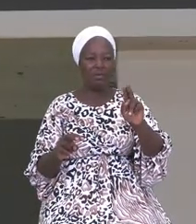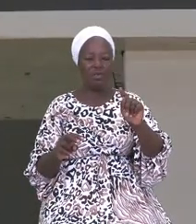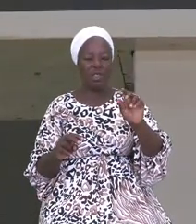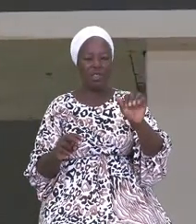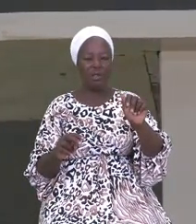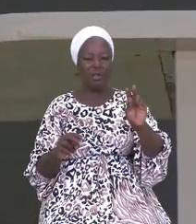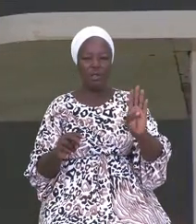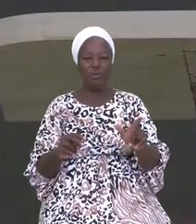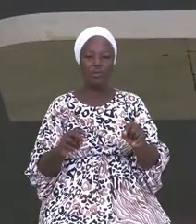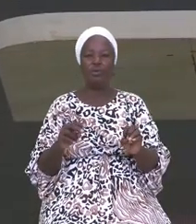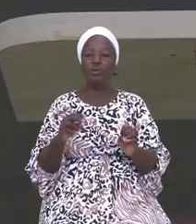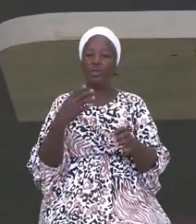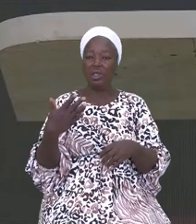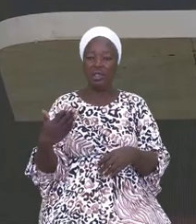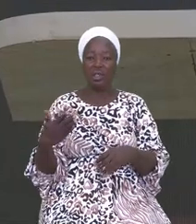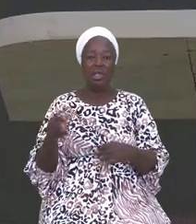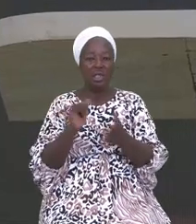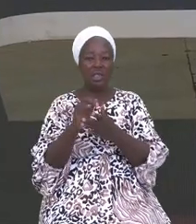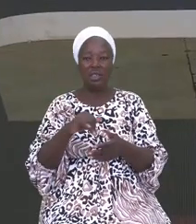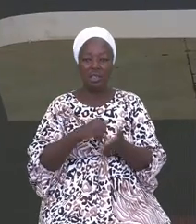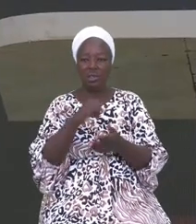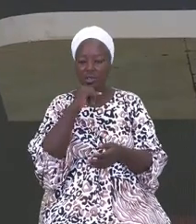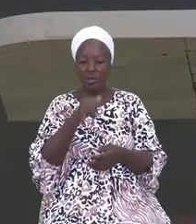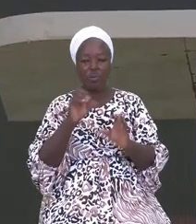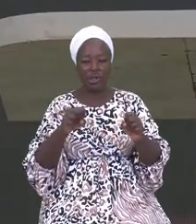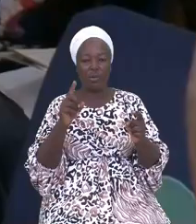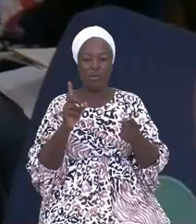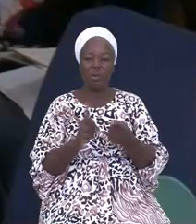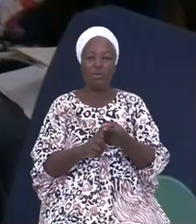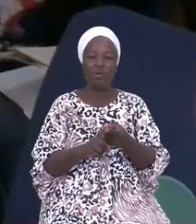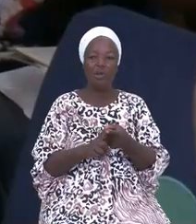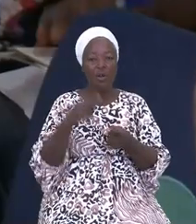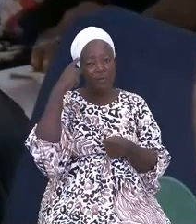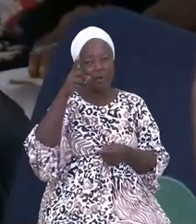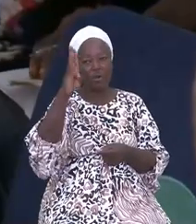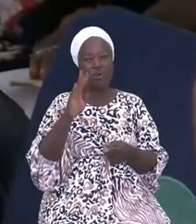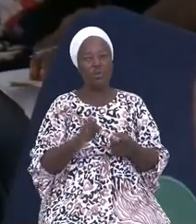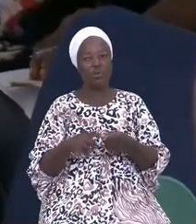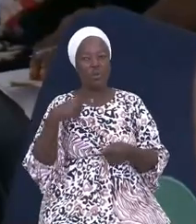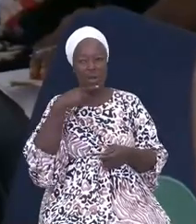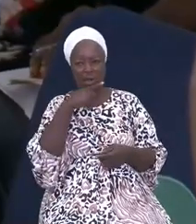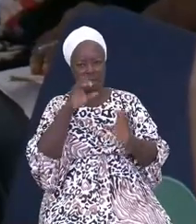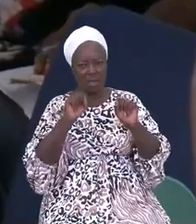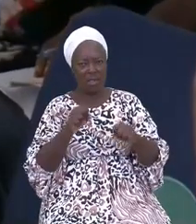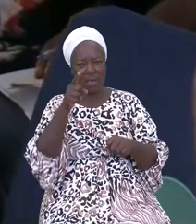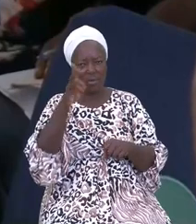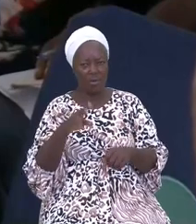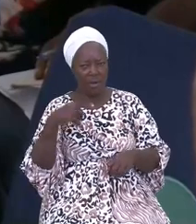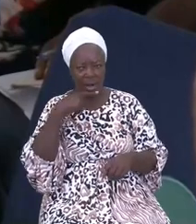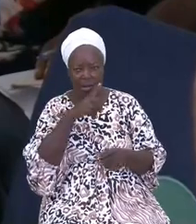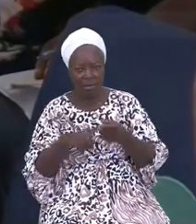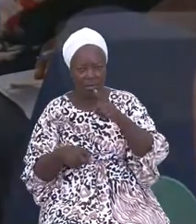for God to lie. Can God lie to you? Or then do you go to God and